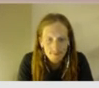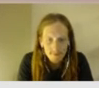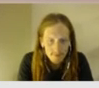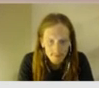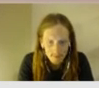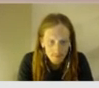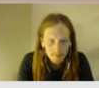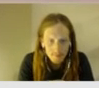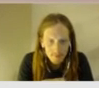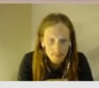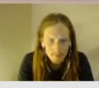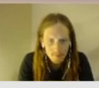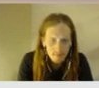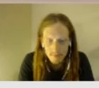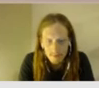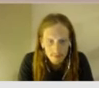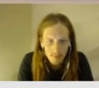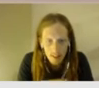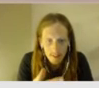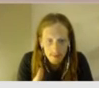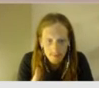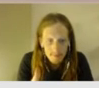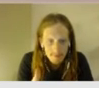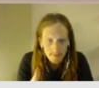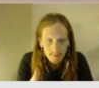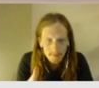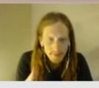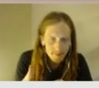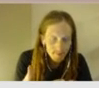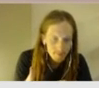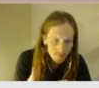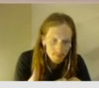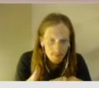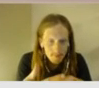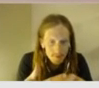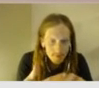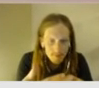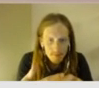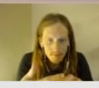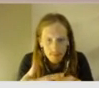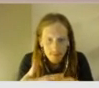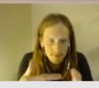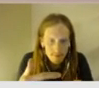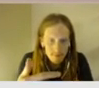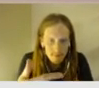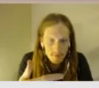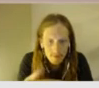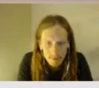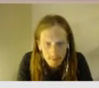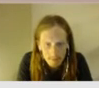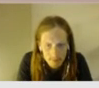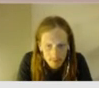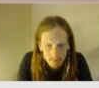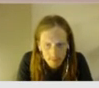their own places. But in the meantime, you know, parents have to bring their kids to do laundry, and, you